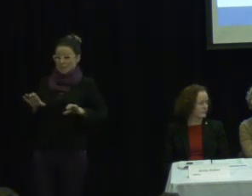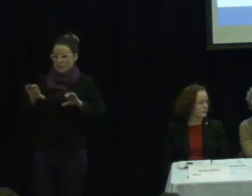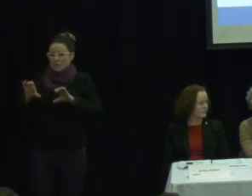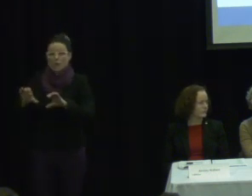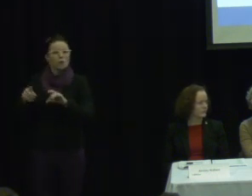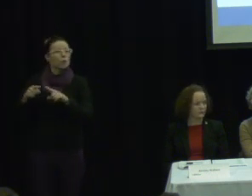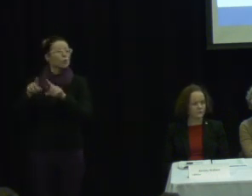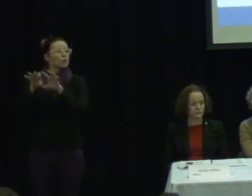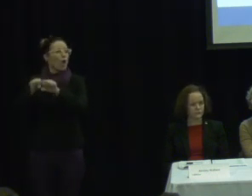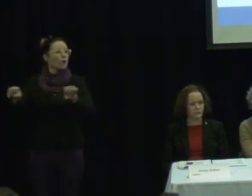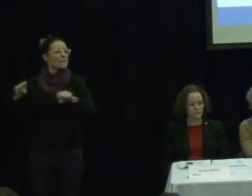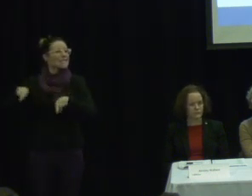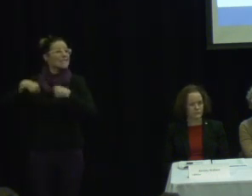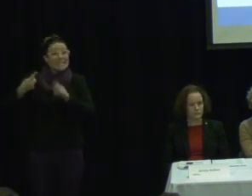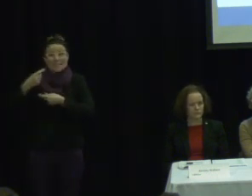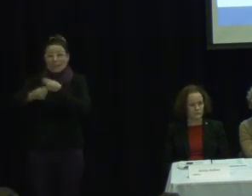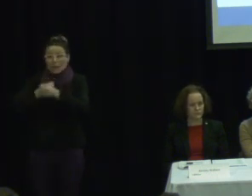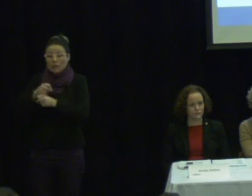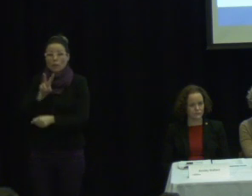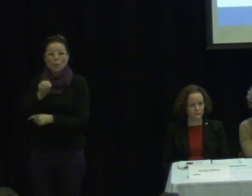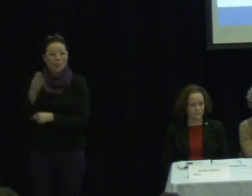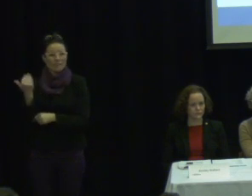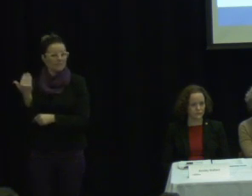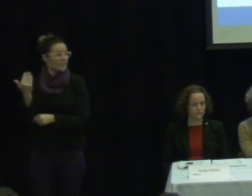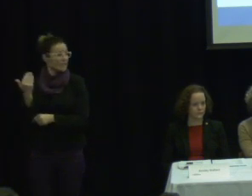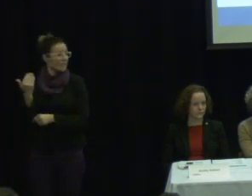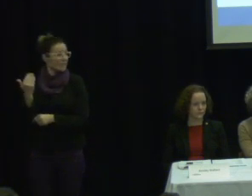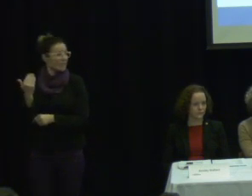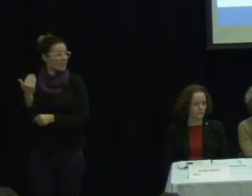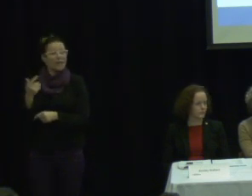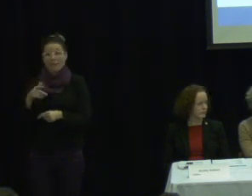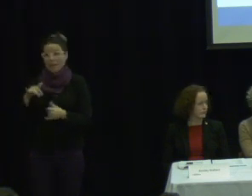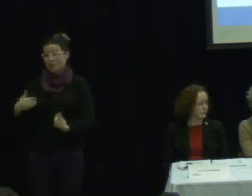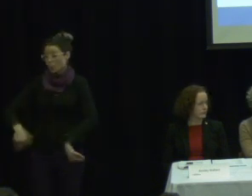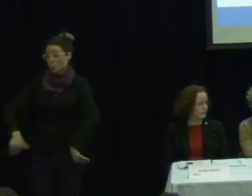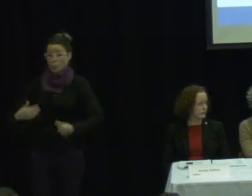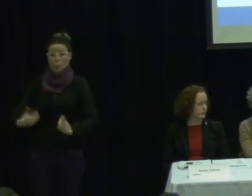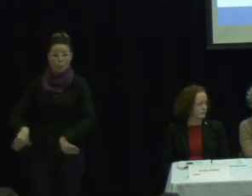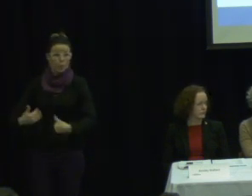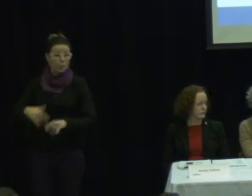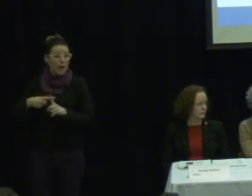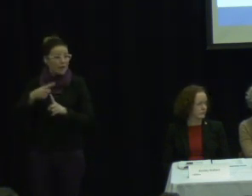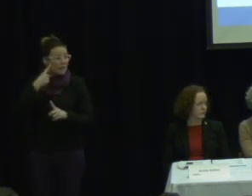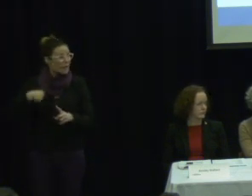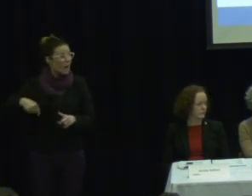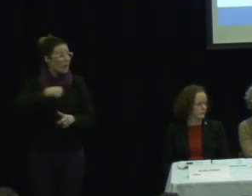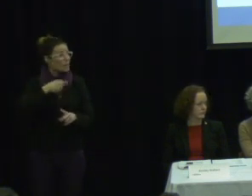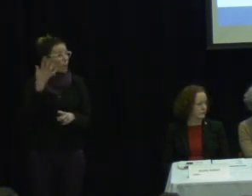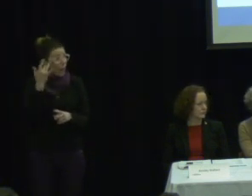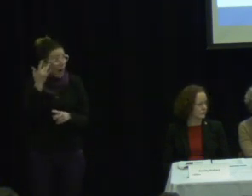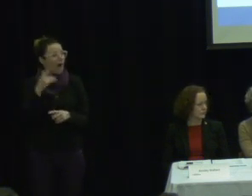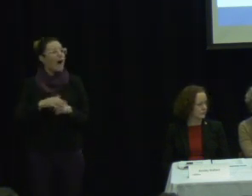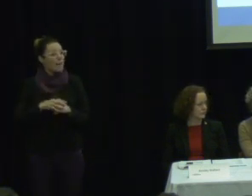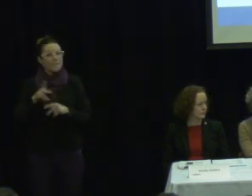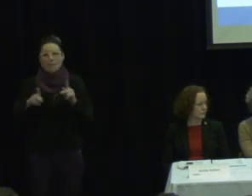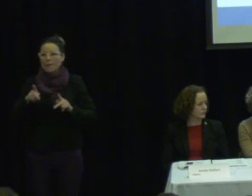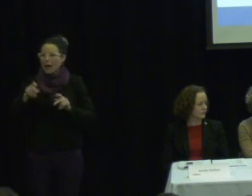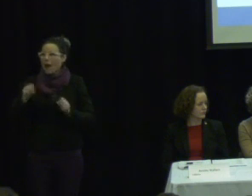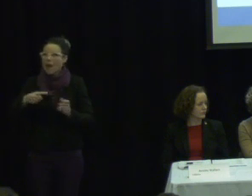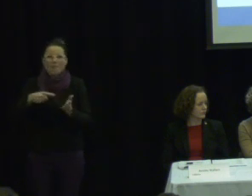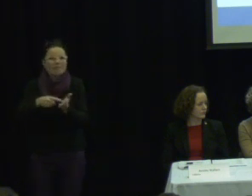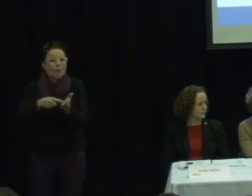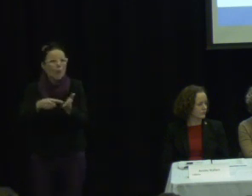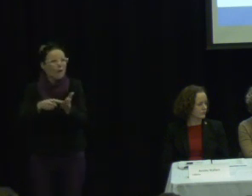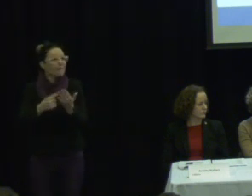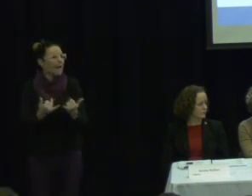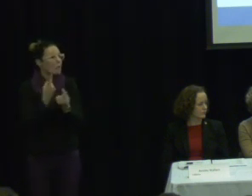2015. That is a game changer for us. Why are we growing in enrollment? Because people can afford us. They can go semester to semester without worrying and struggling.